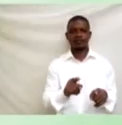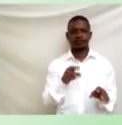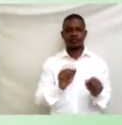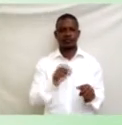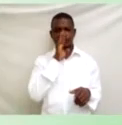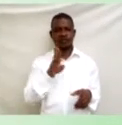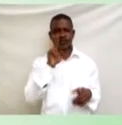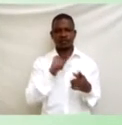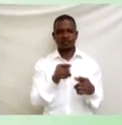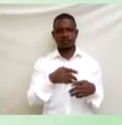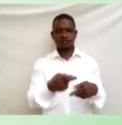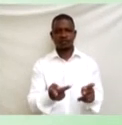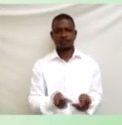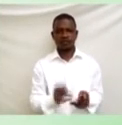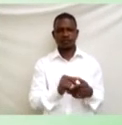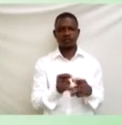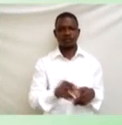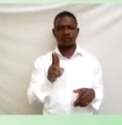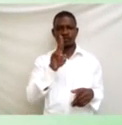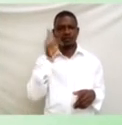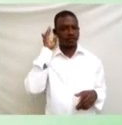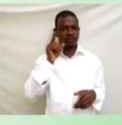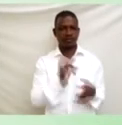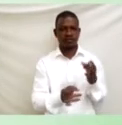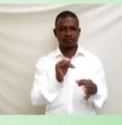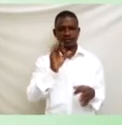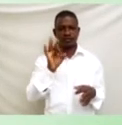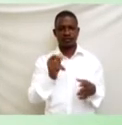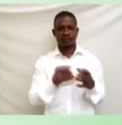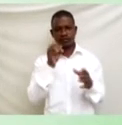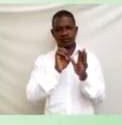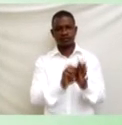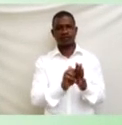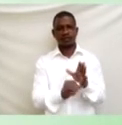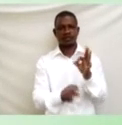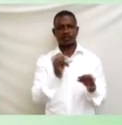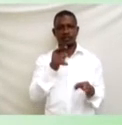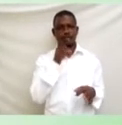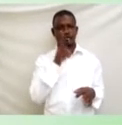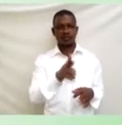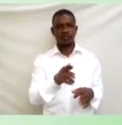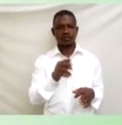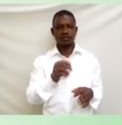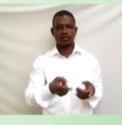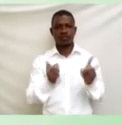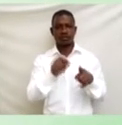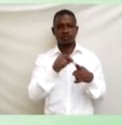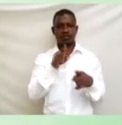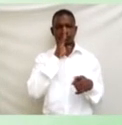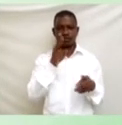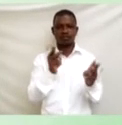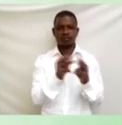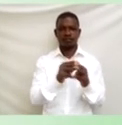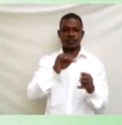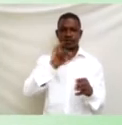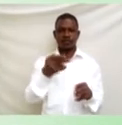6. Happen can be used in place of should in the if clause. Example,